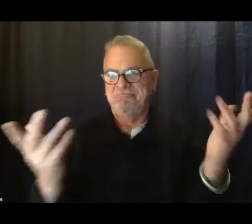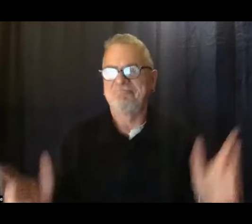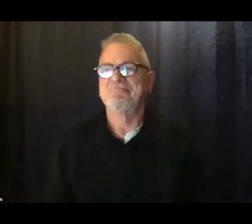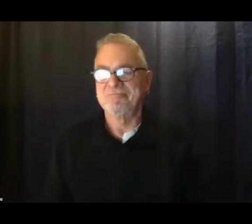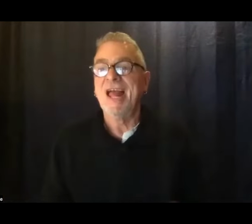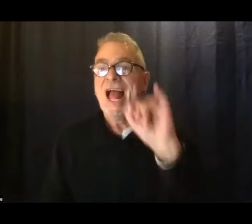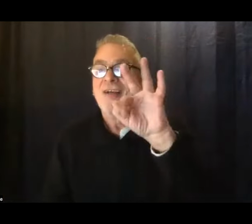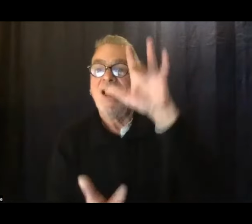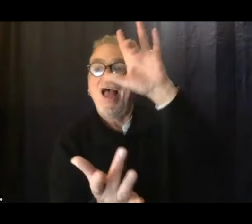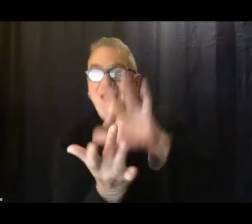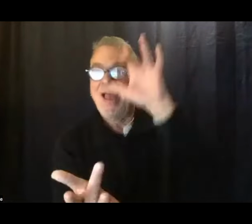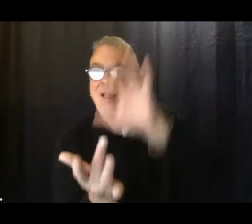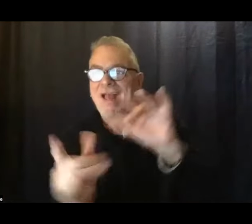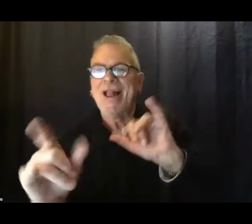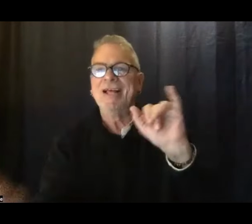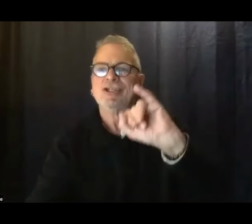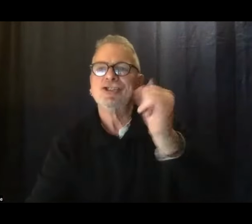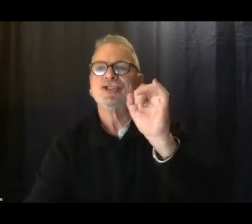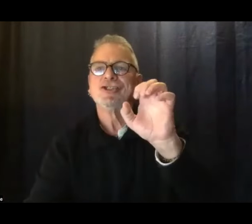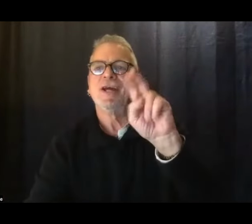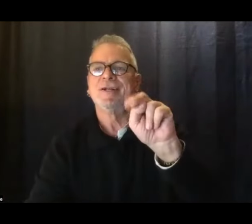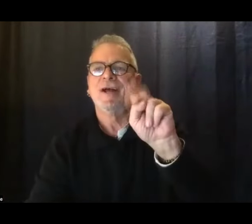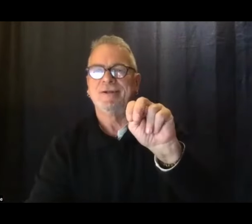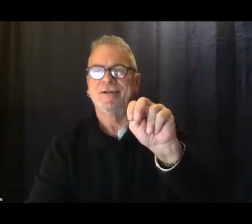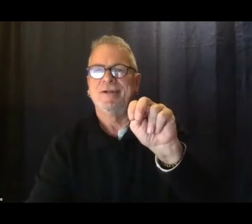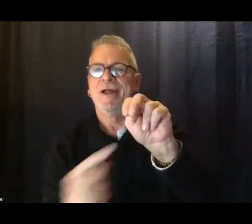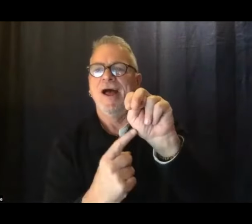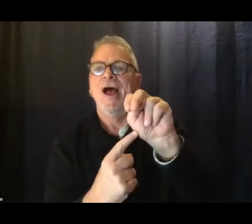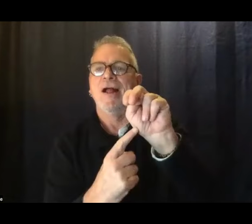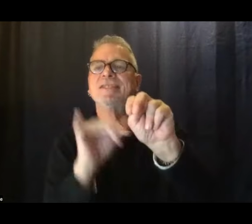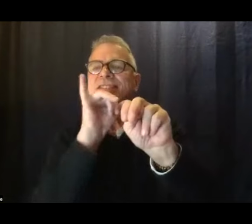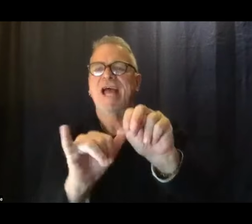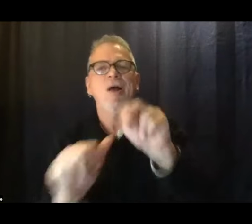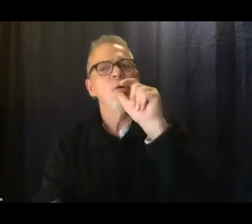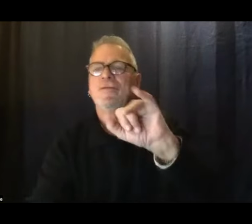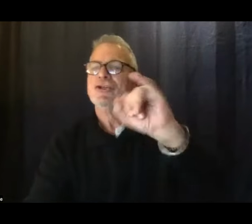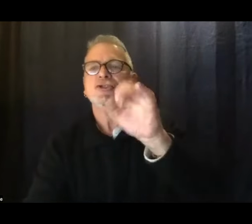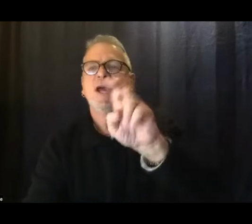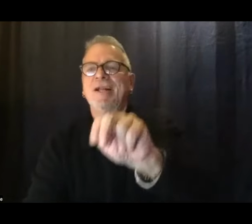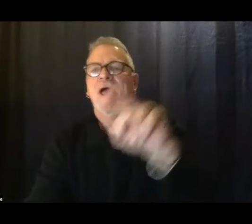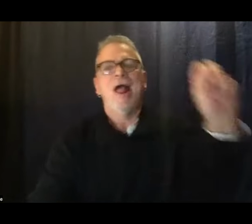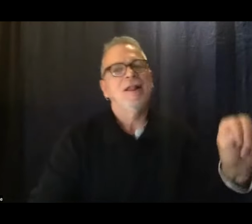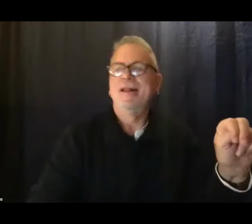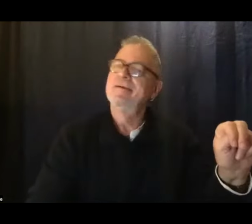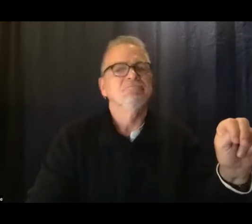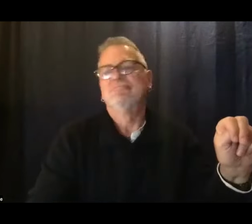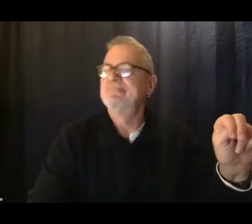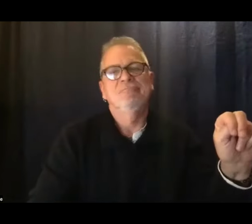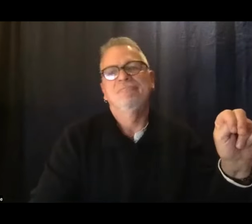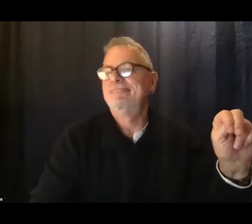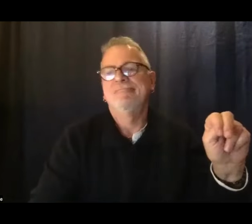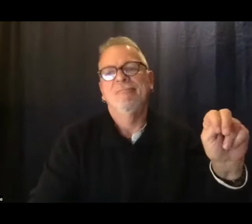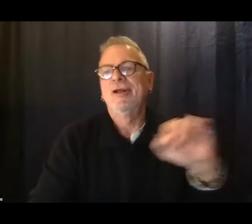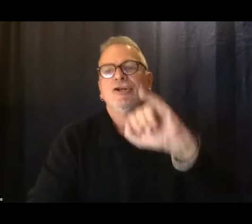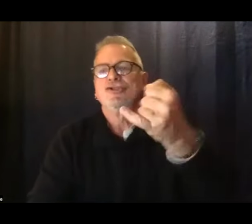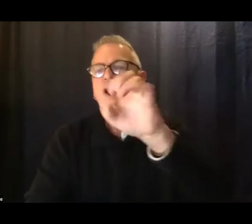L-A-R-R-Y. So it does hop a little bit. If there is some kind of contact, like Jenna, J-E-N-N-A,